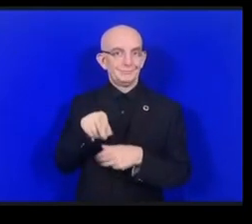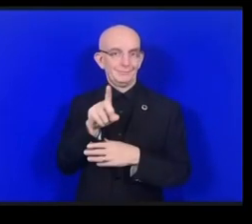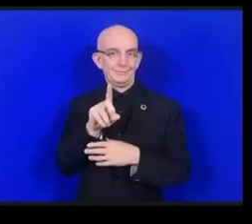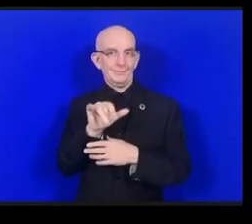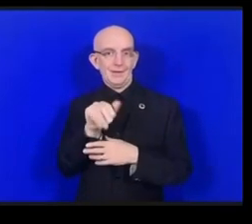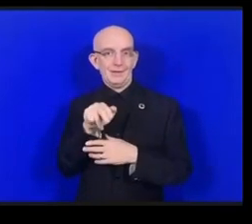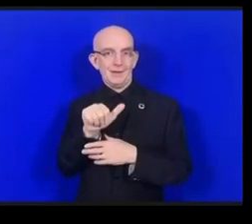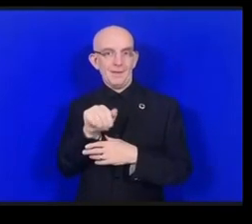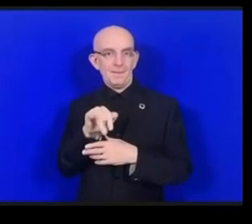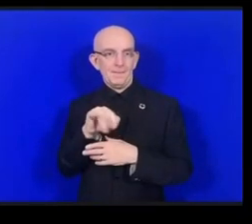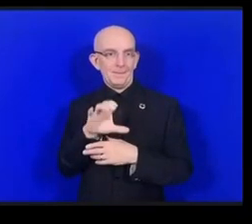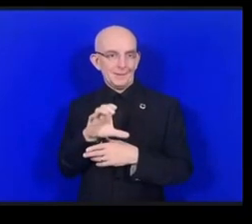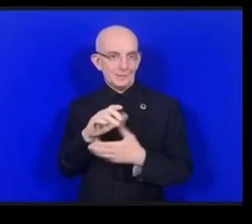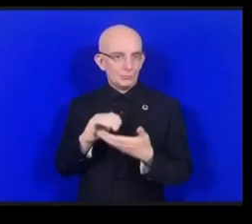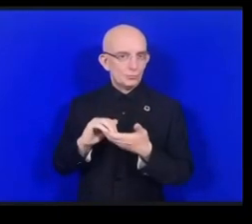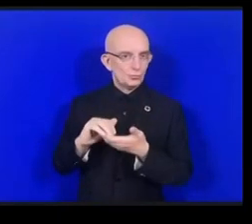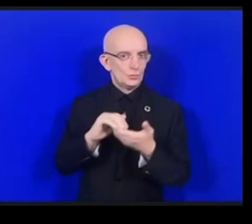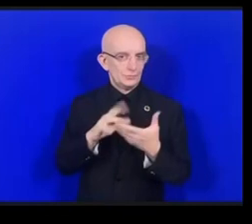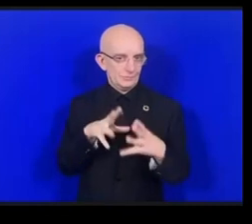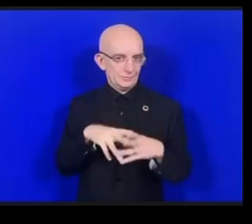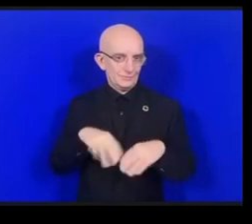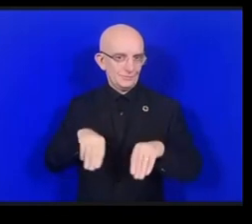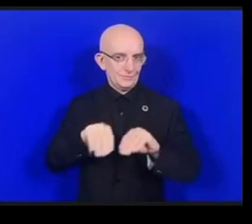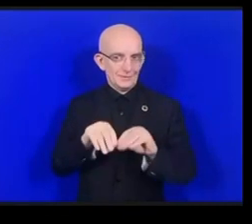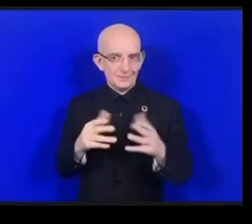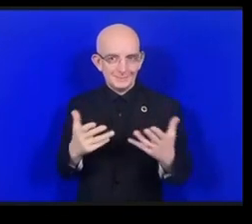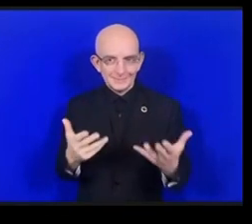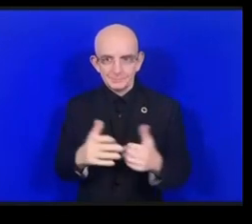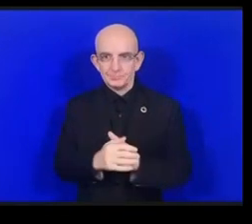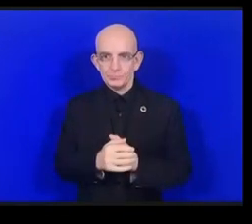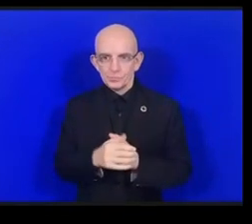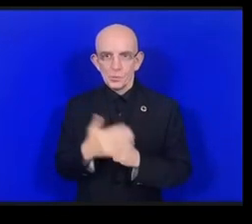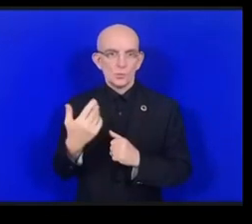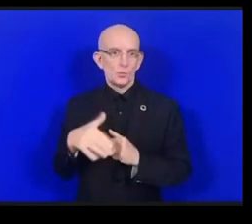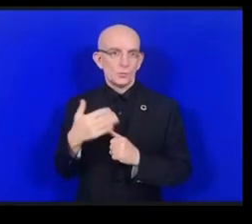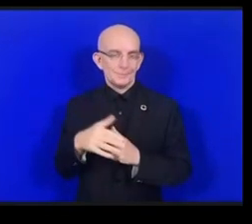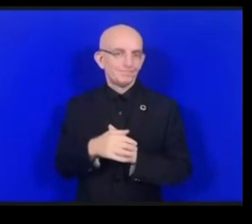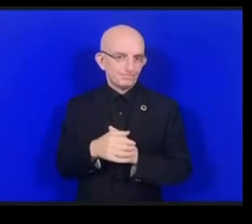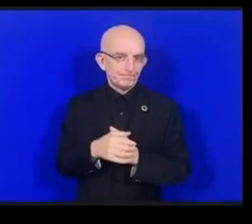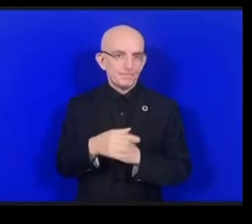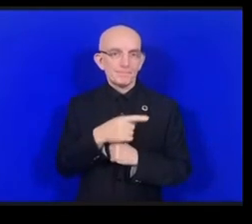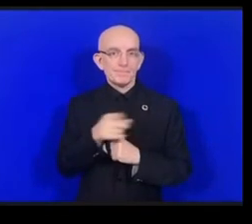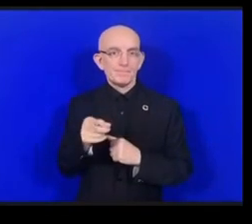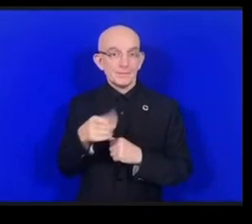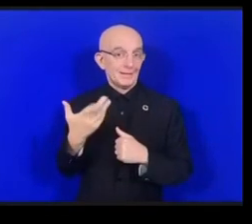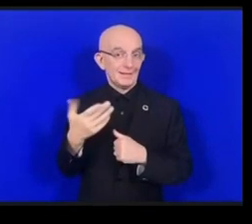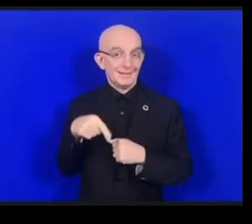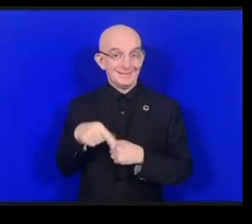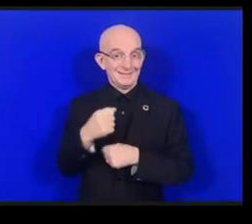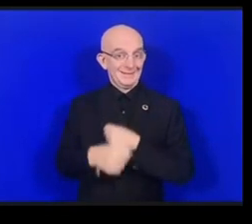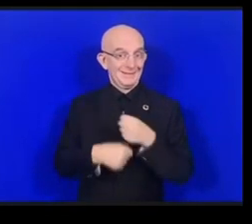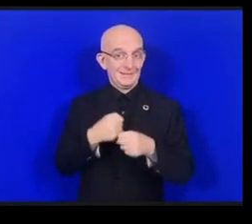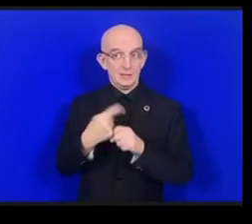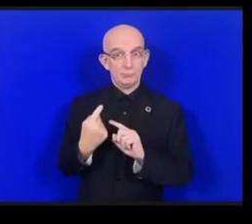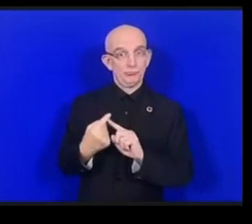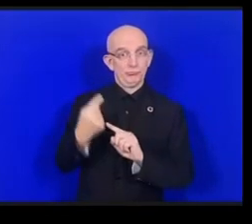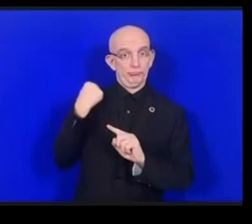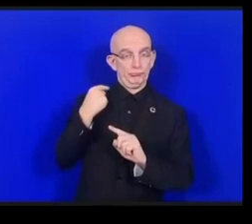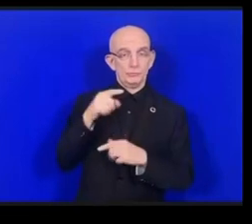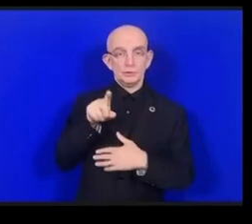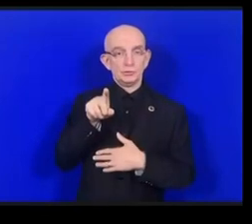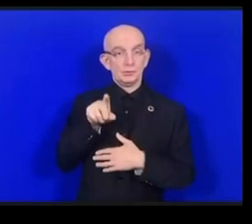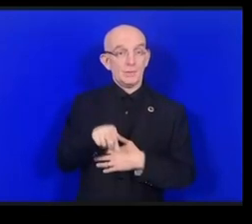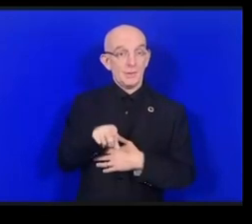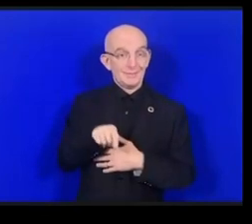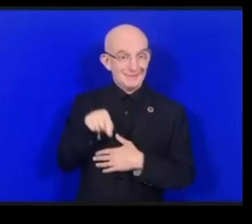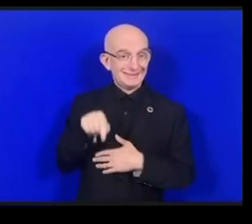over almost almost four years now uh we were started by UNESCO who uh passed